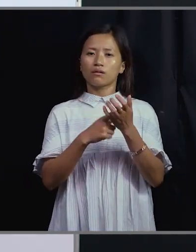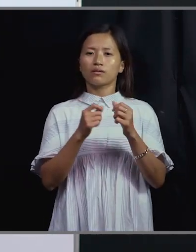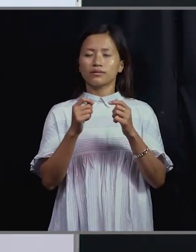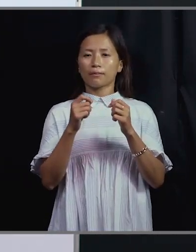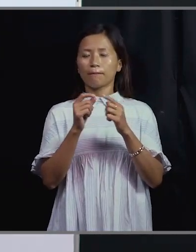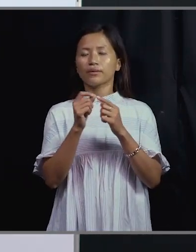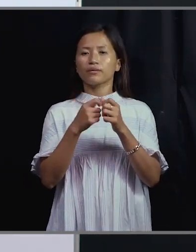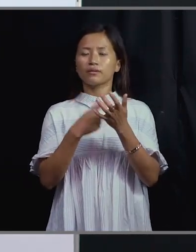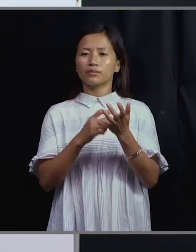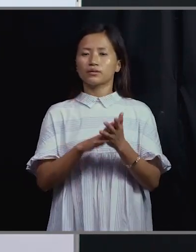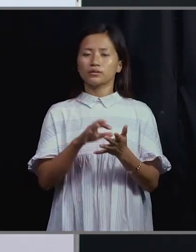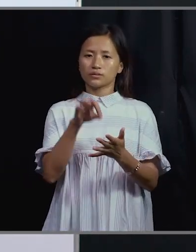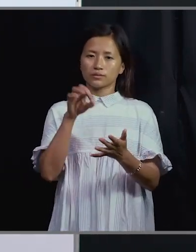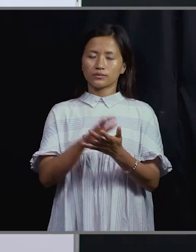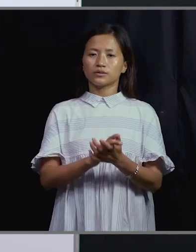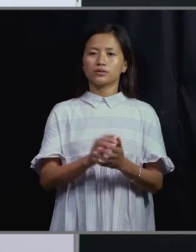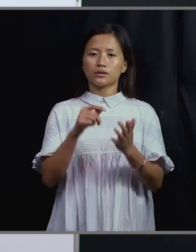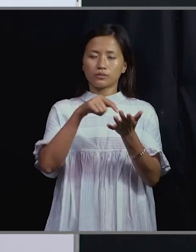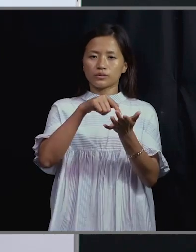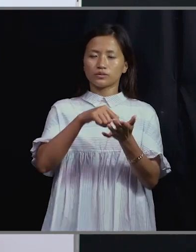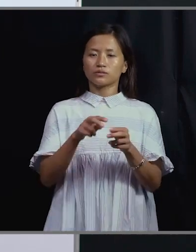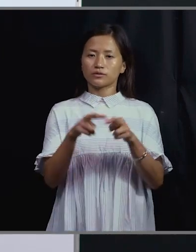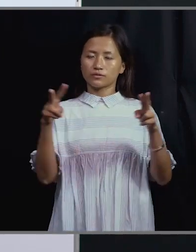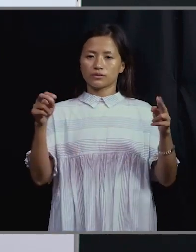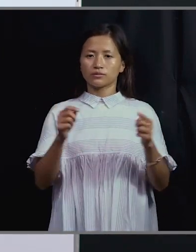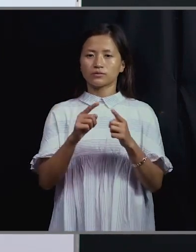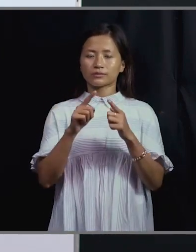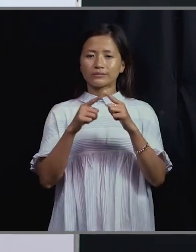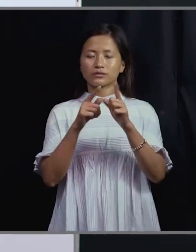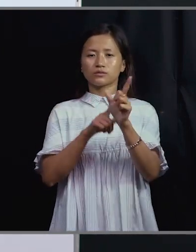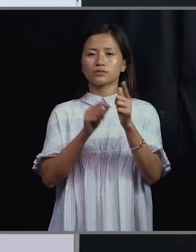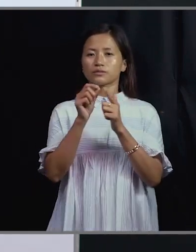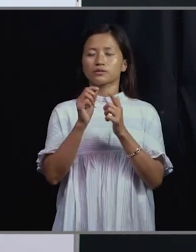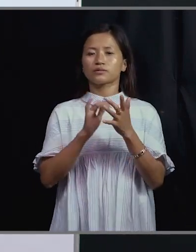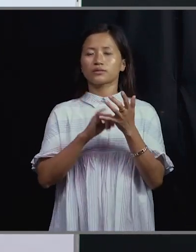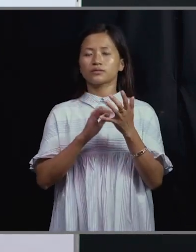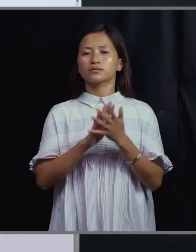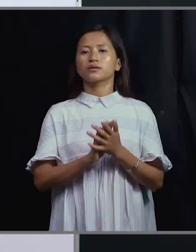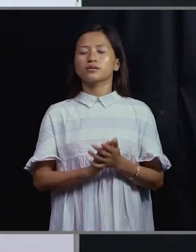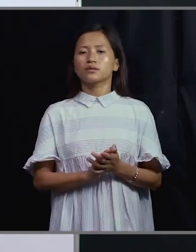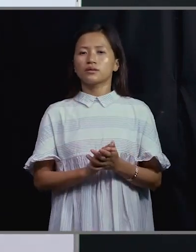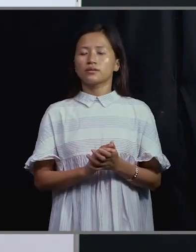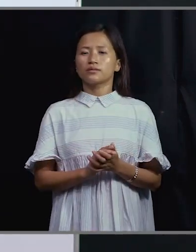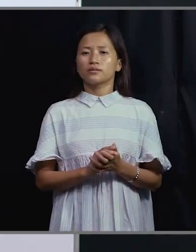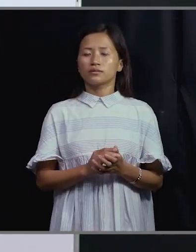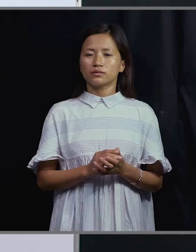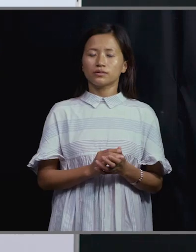para positions, and we will get a mixture of these two different types of products, para and ortho